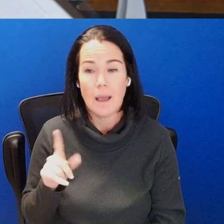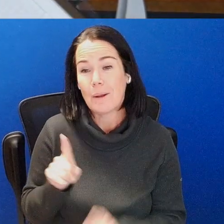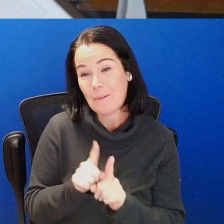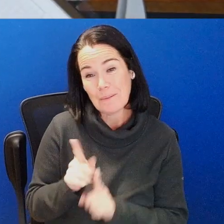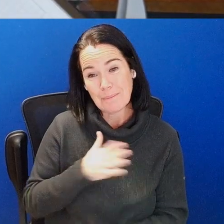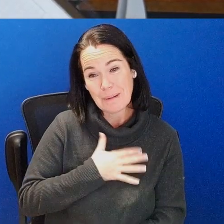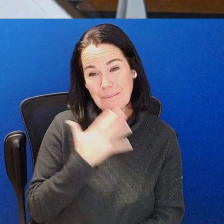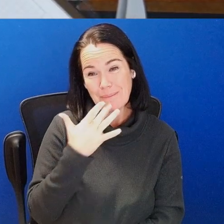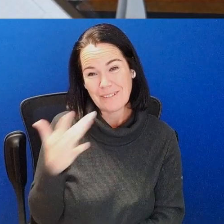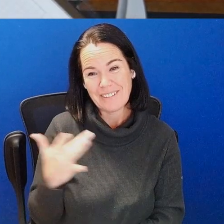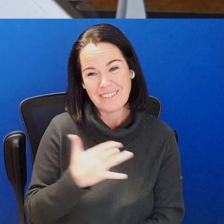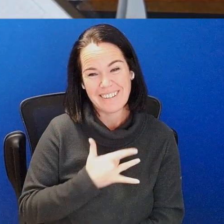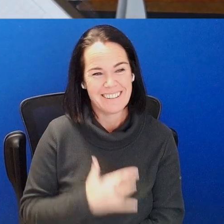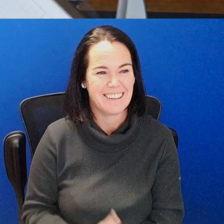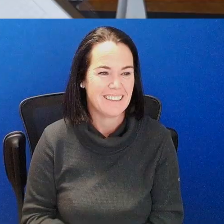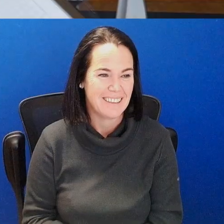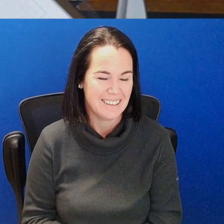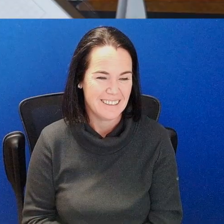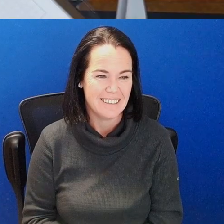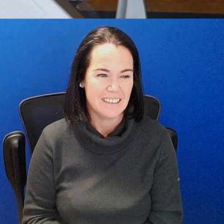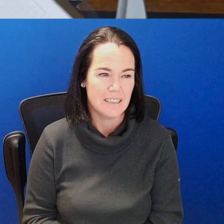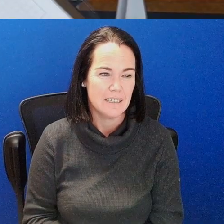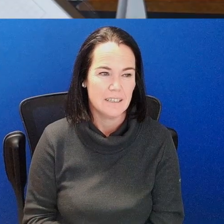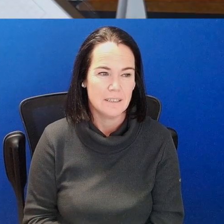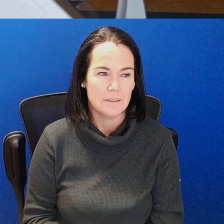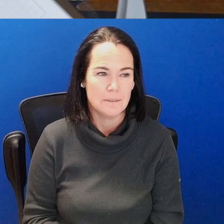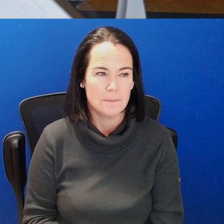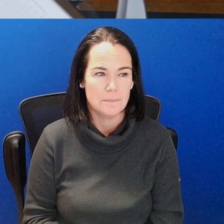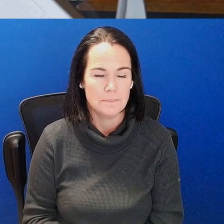and my birthday.